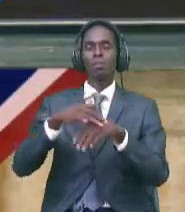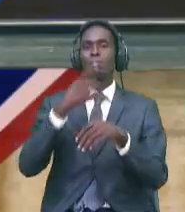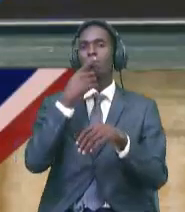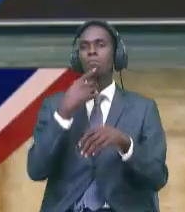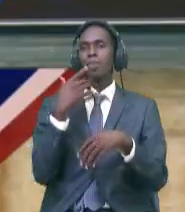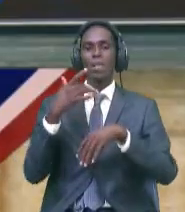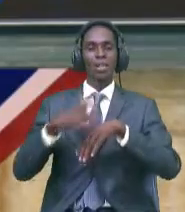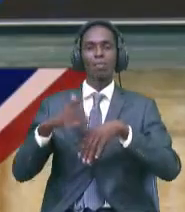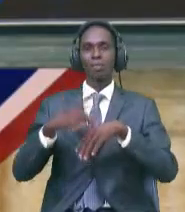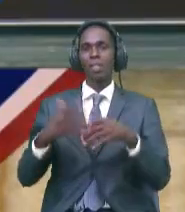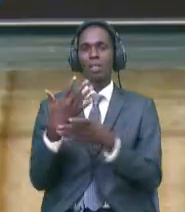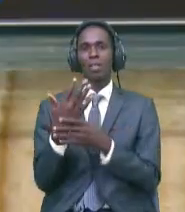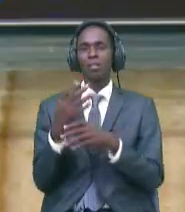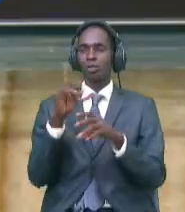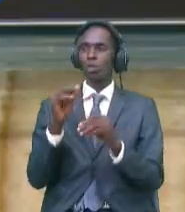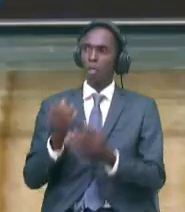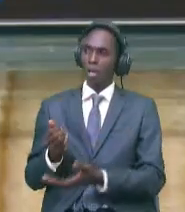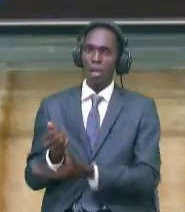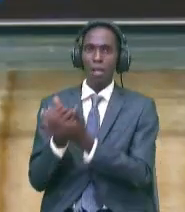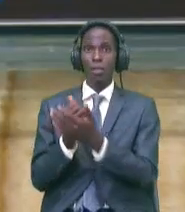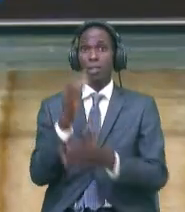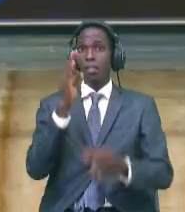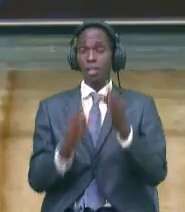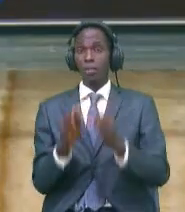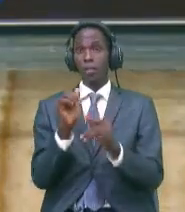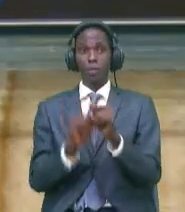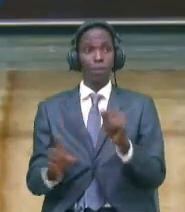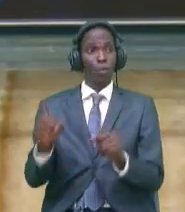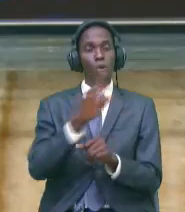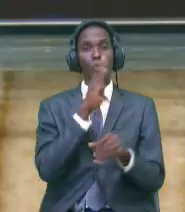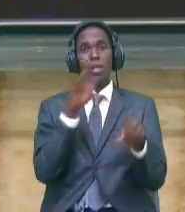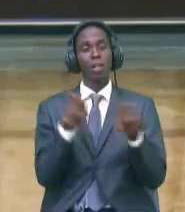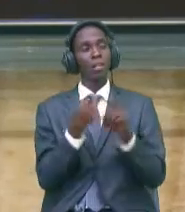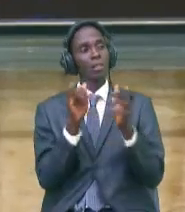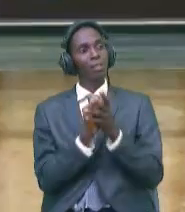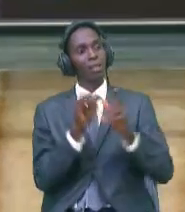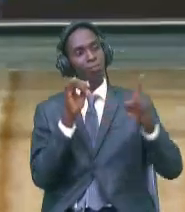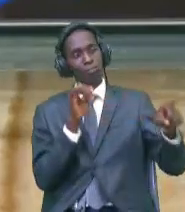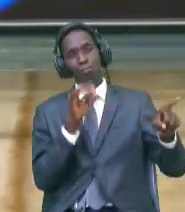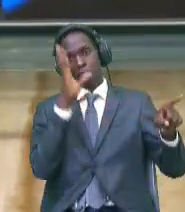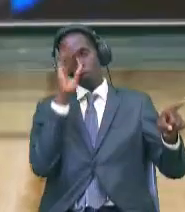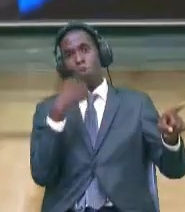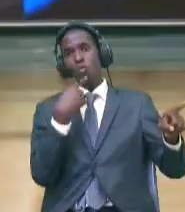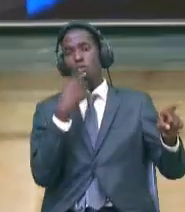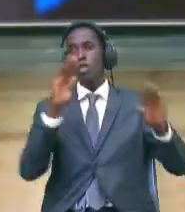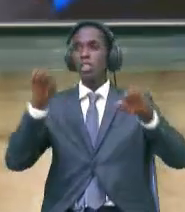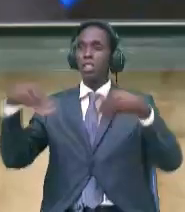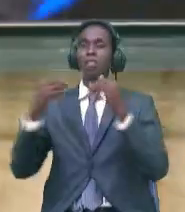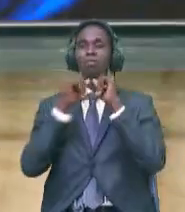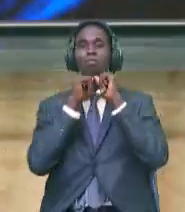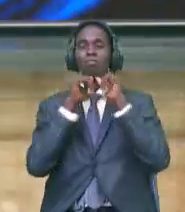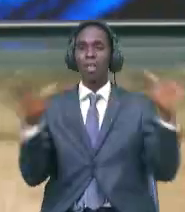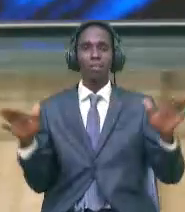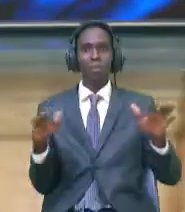to prosper. If everybody did like that man who offers nothing, who contributes nothing, who is